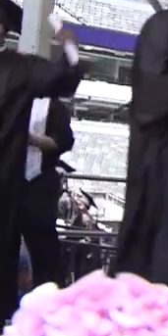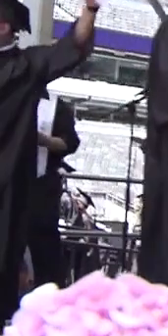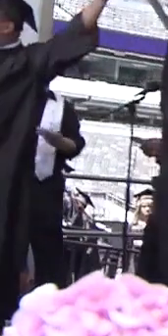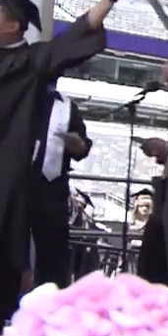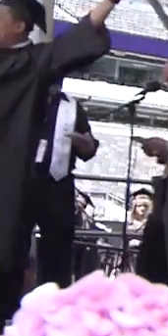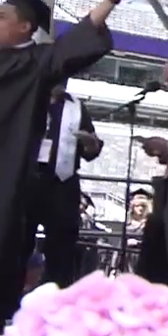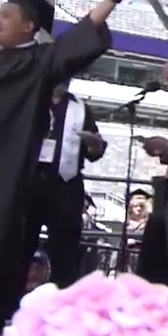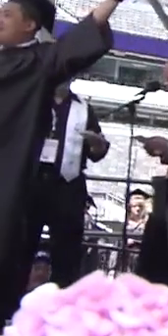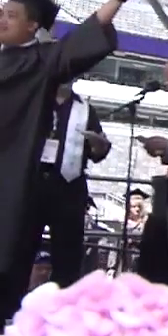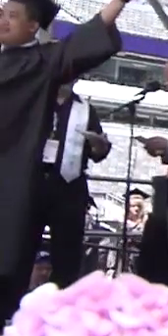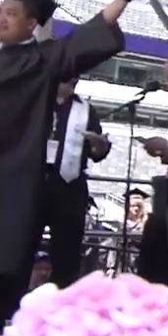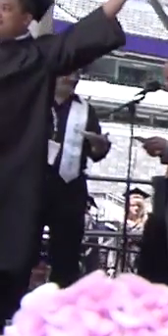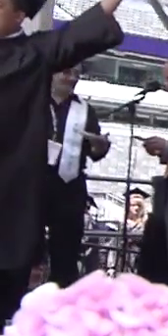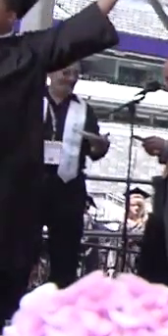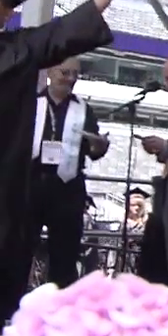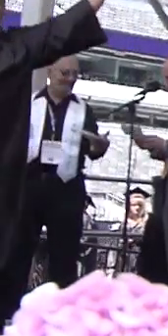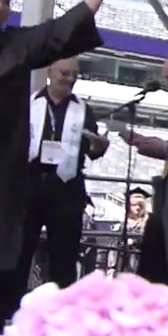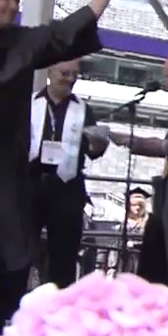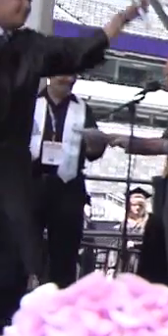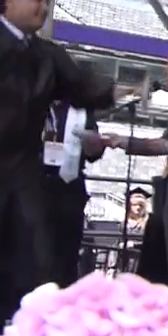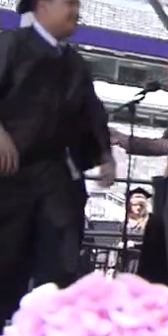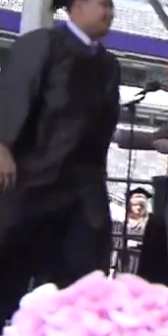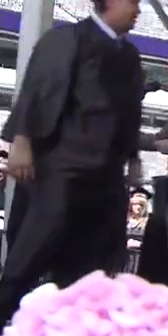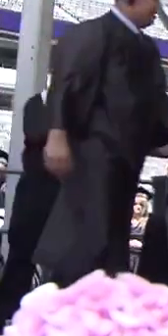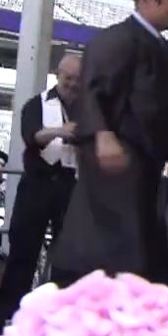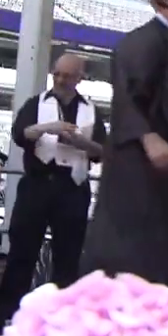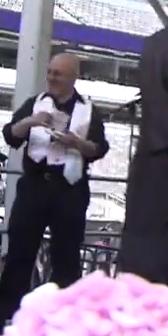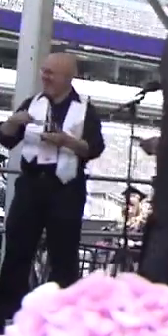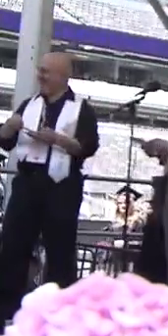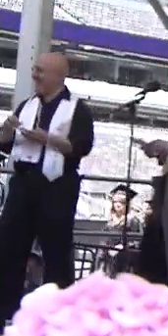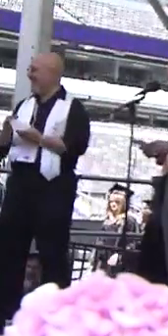Roland Andrea Navarello.